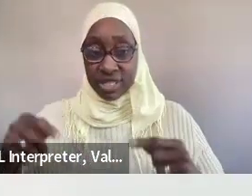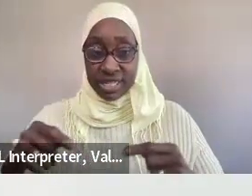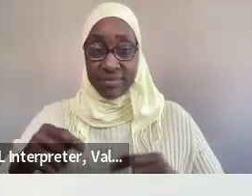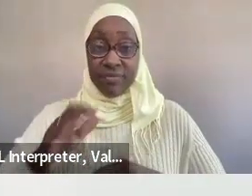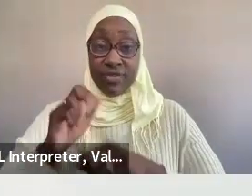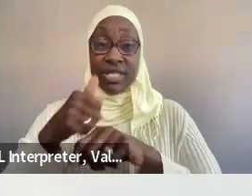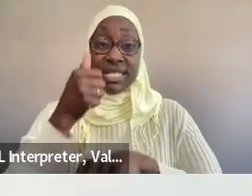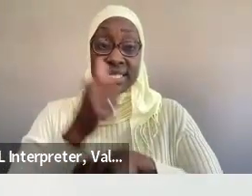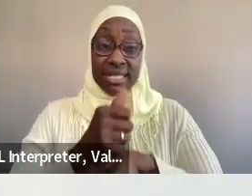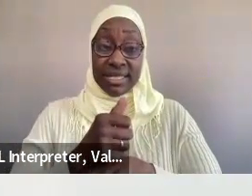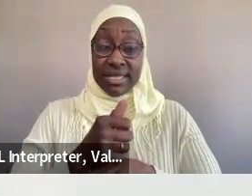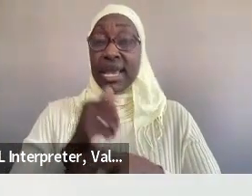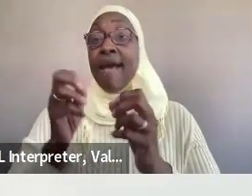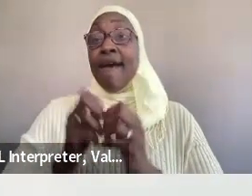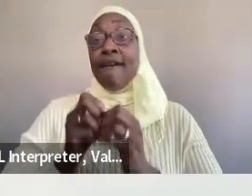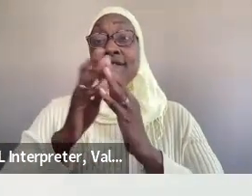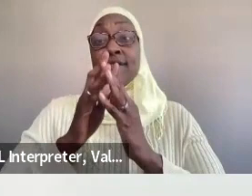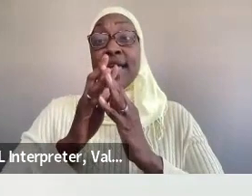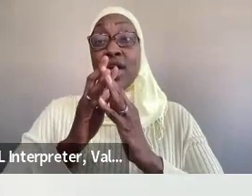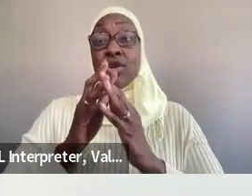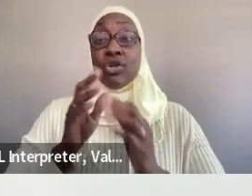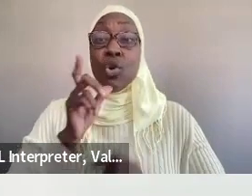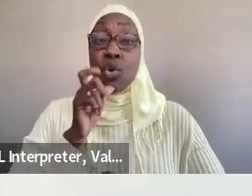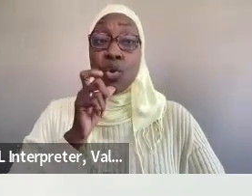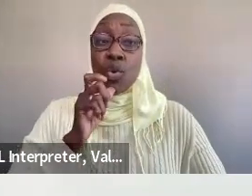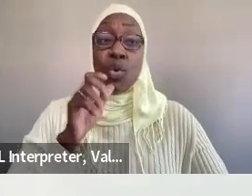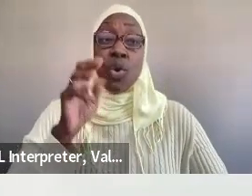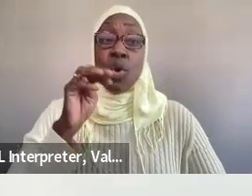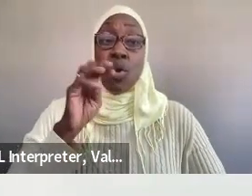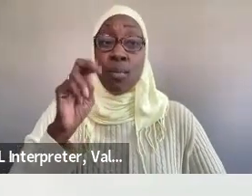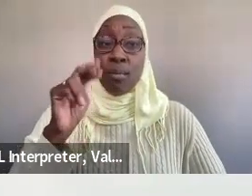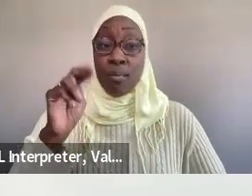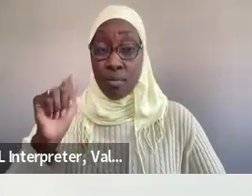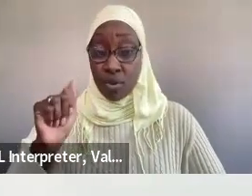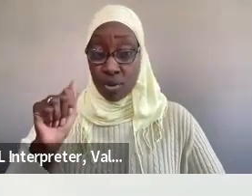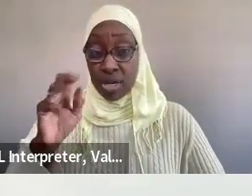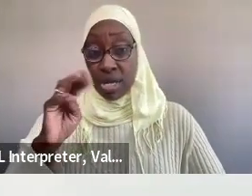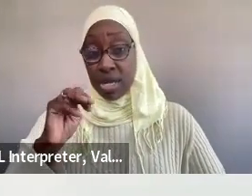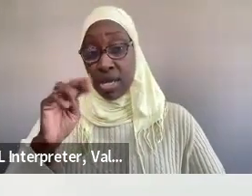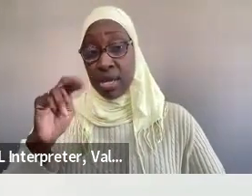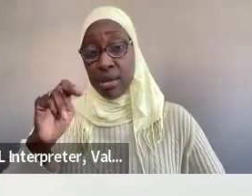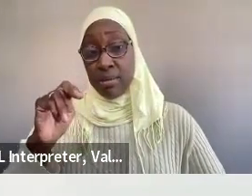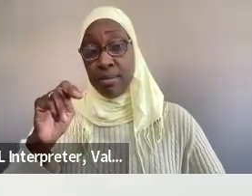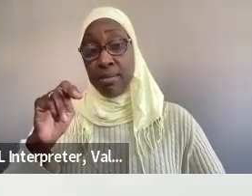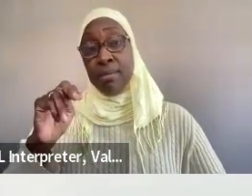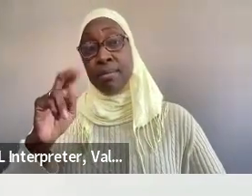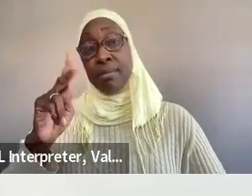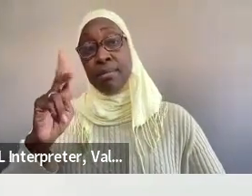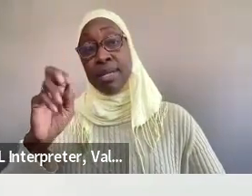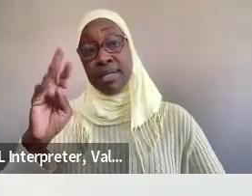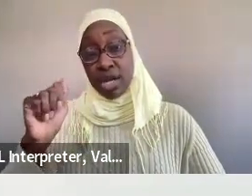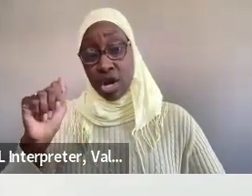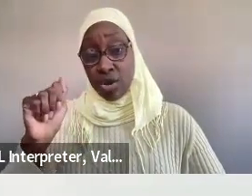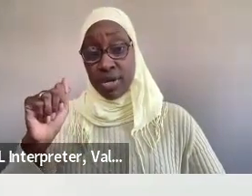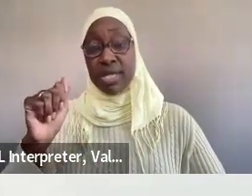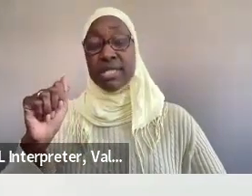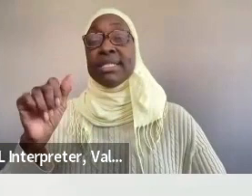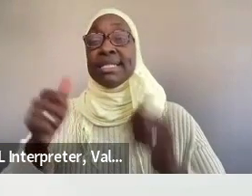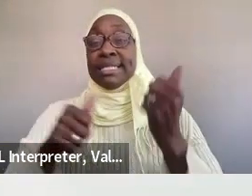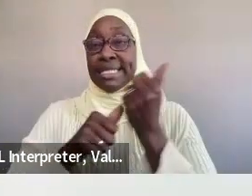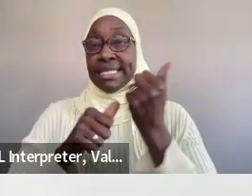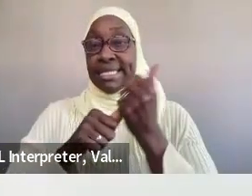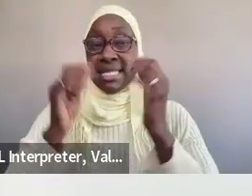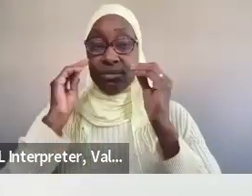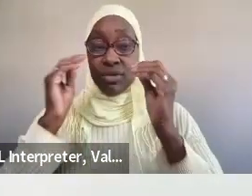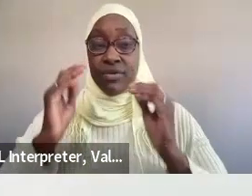Professor Mona Minkara, who is an assistant professor in the Department of Bioengineering. And it was co-founded